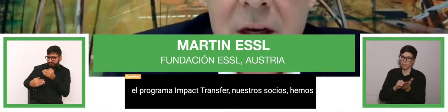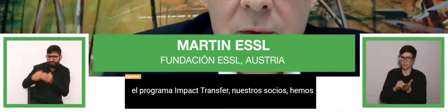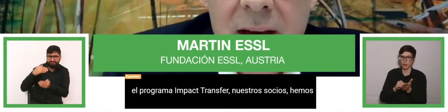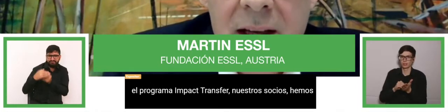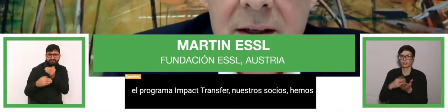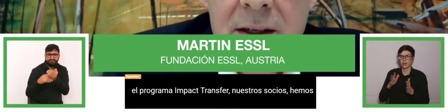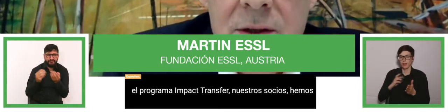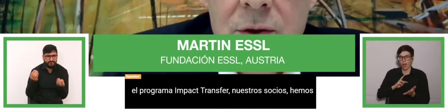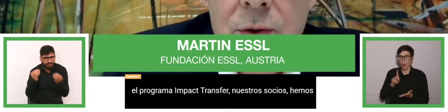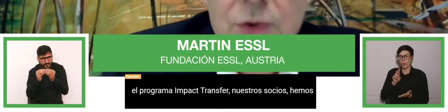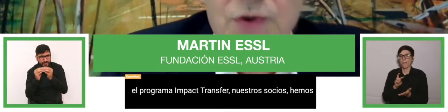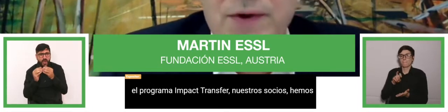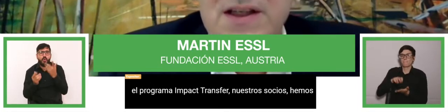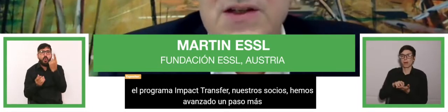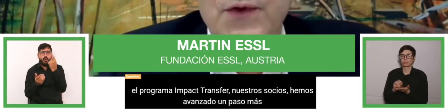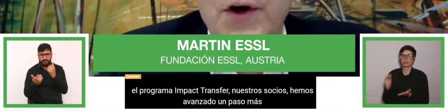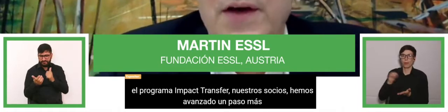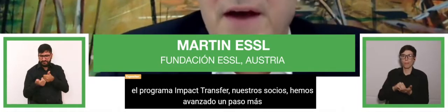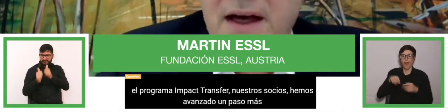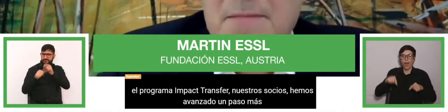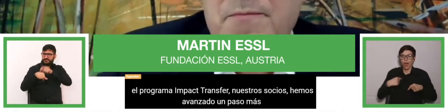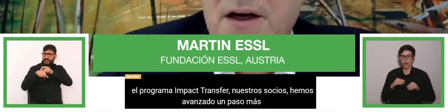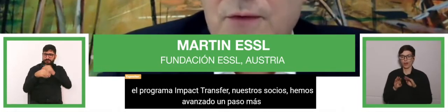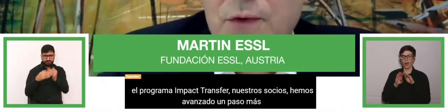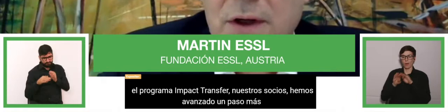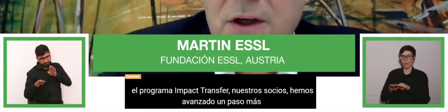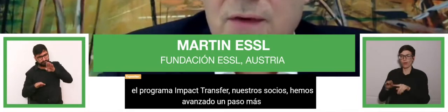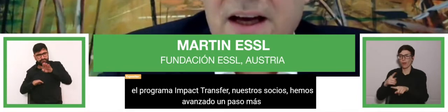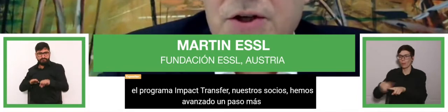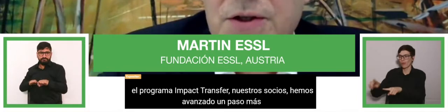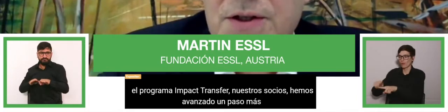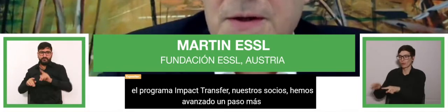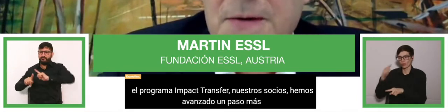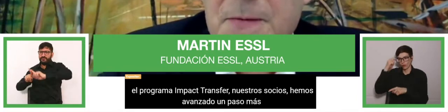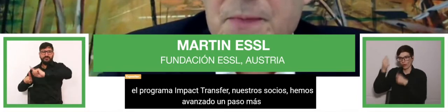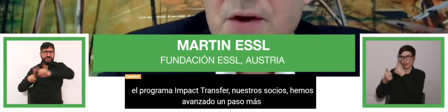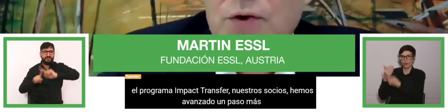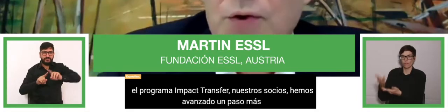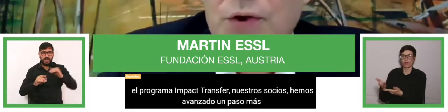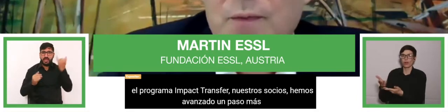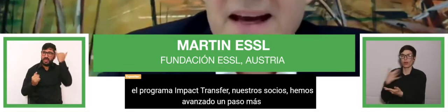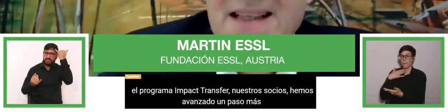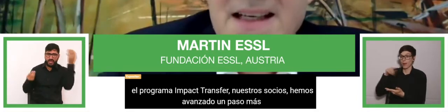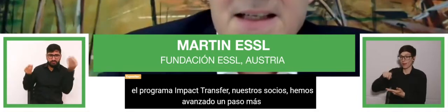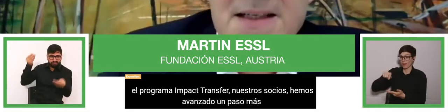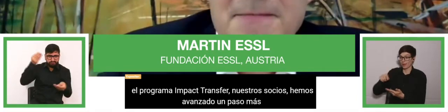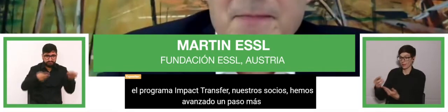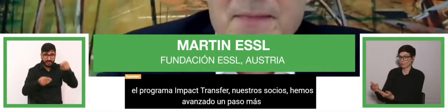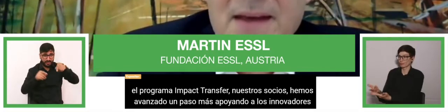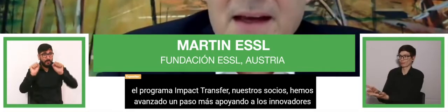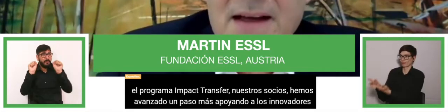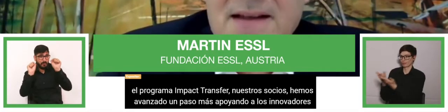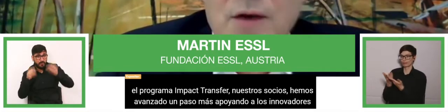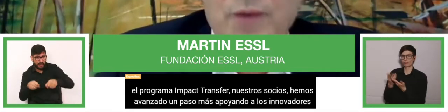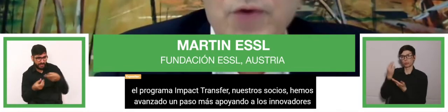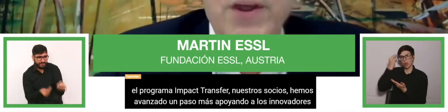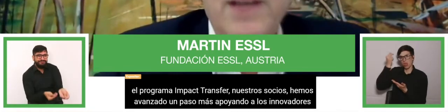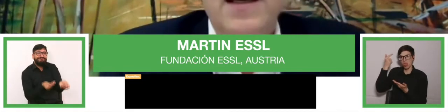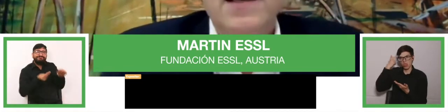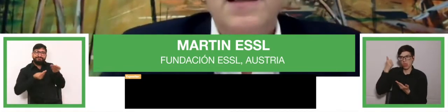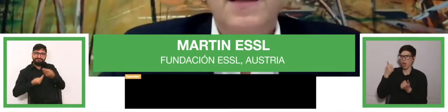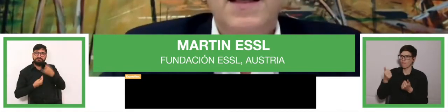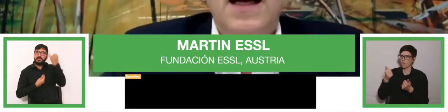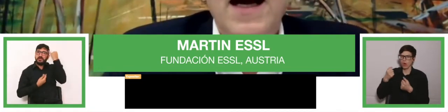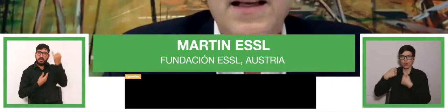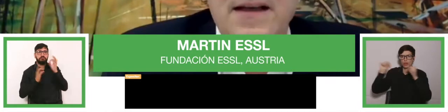Project innovators to transfer their impactful innovations to new places. And Zero